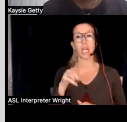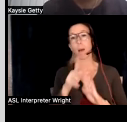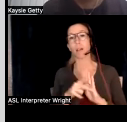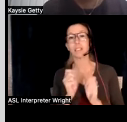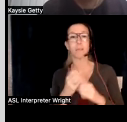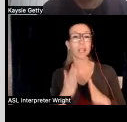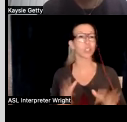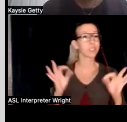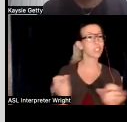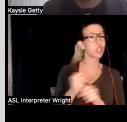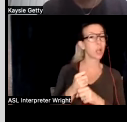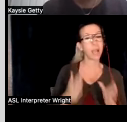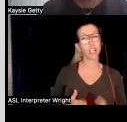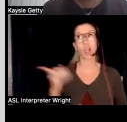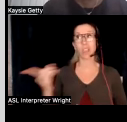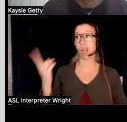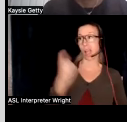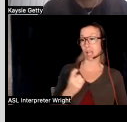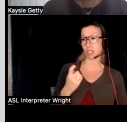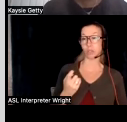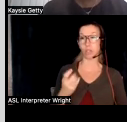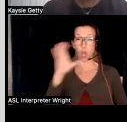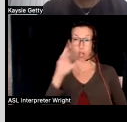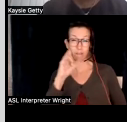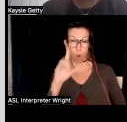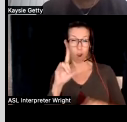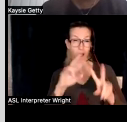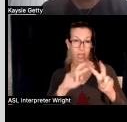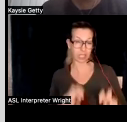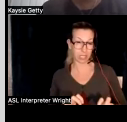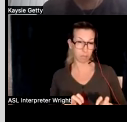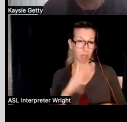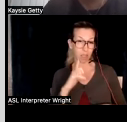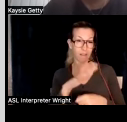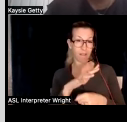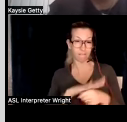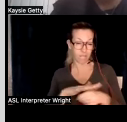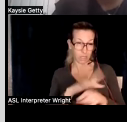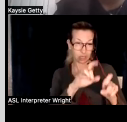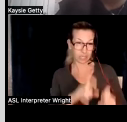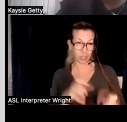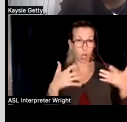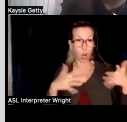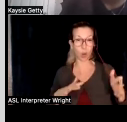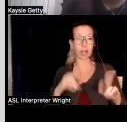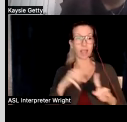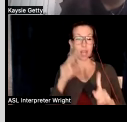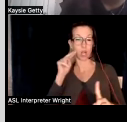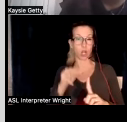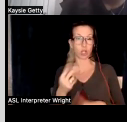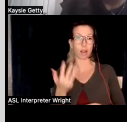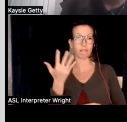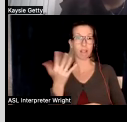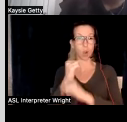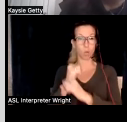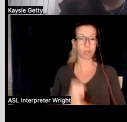for was, could we have an assessment that's been field tested that actually looks at these 5 protective